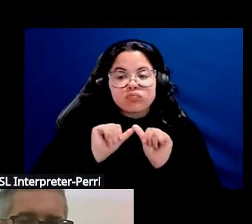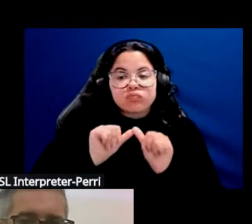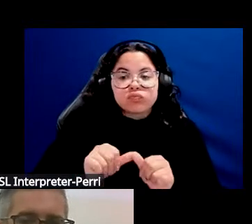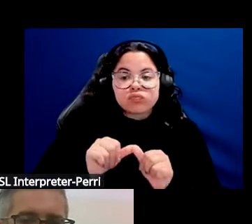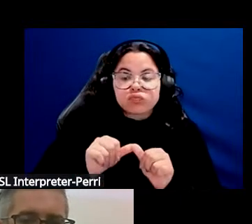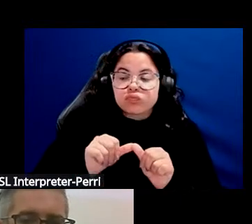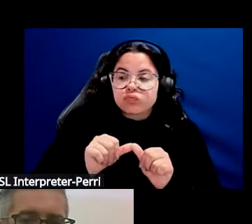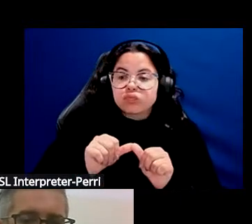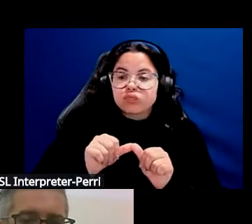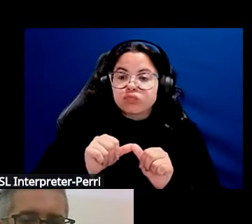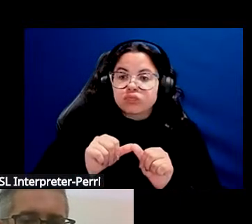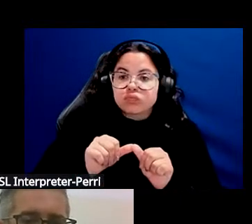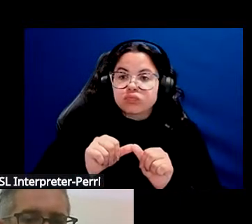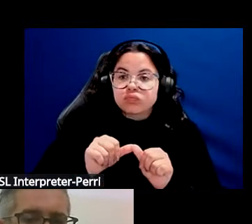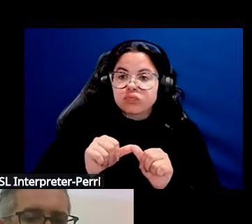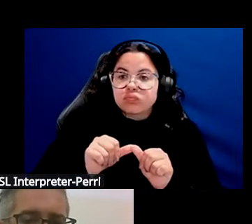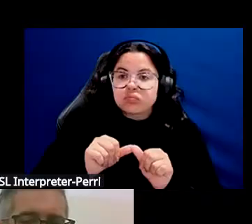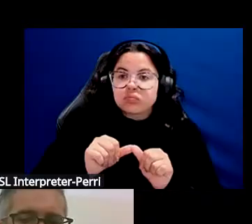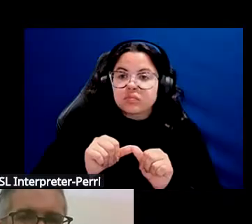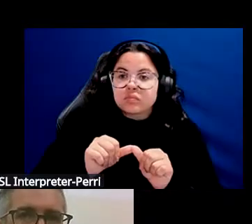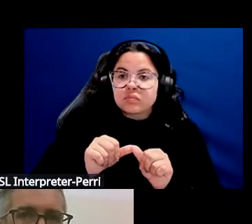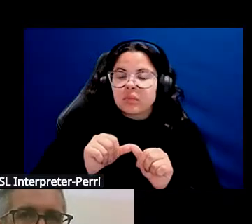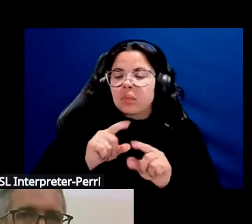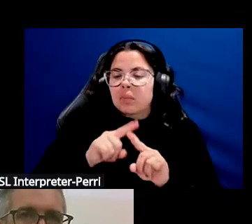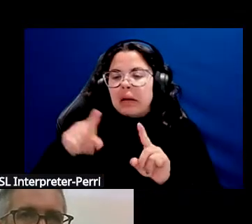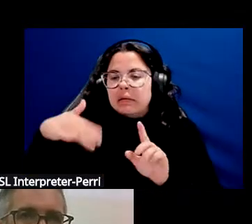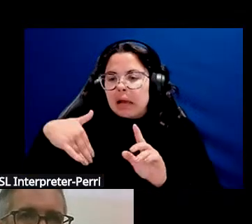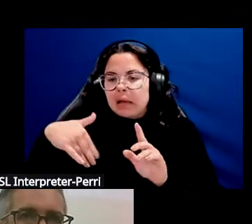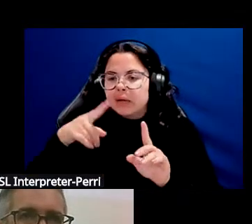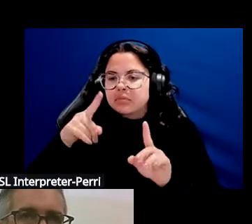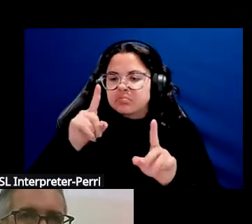though has not been fully implemented yet.